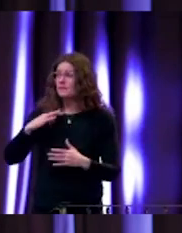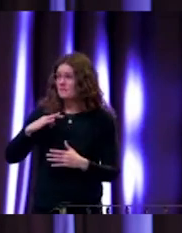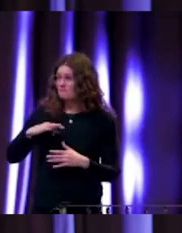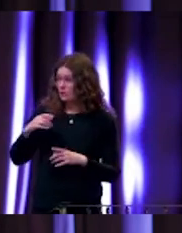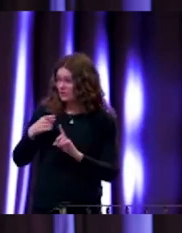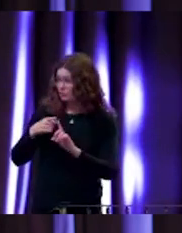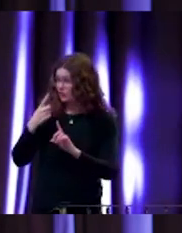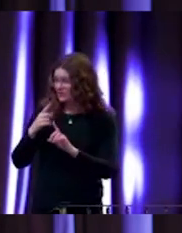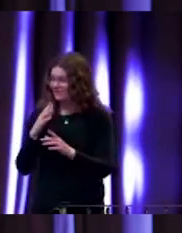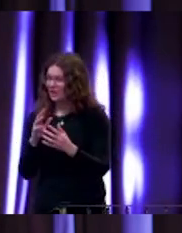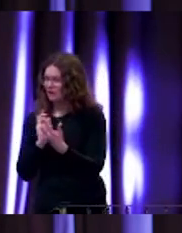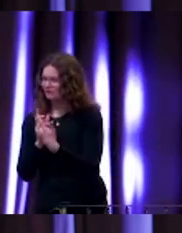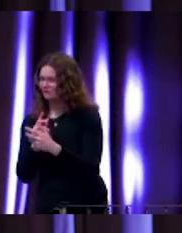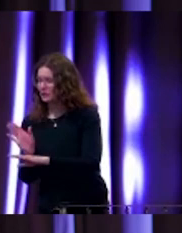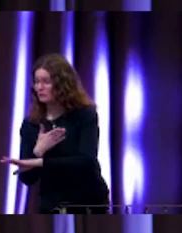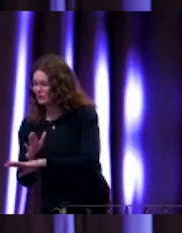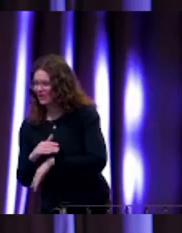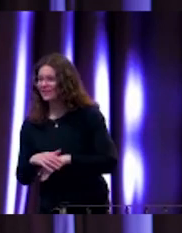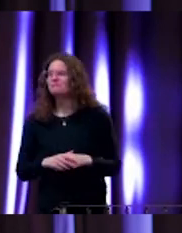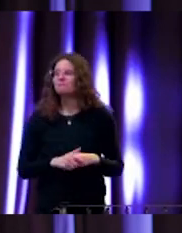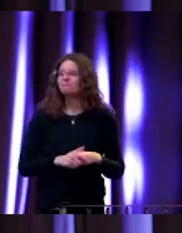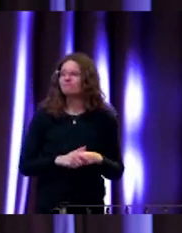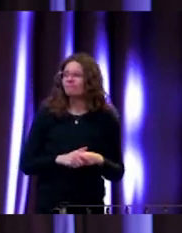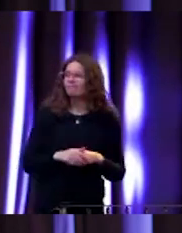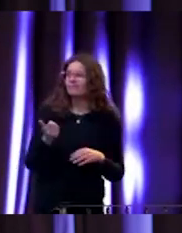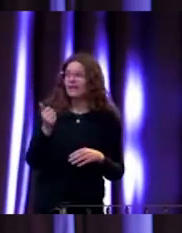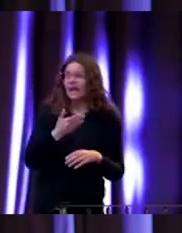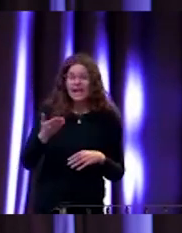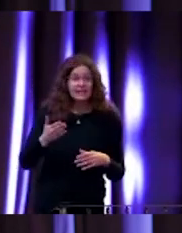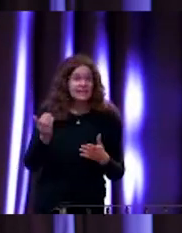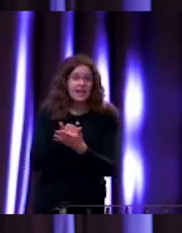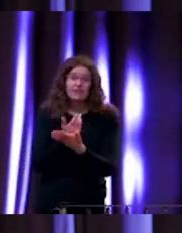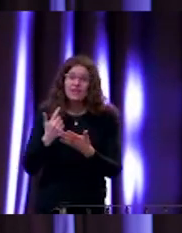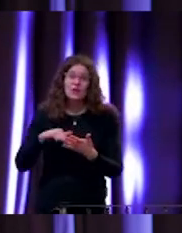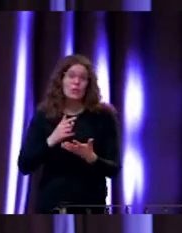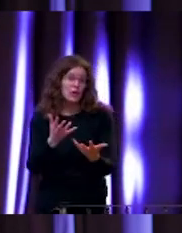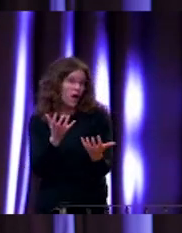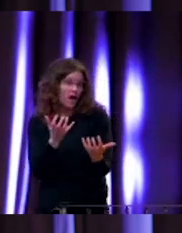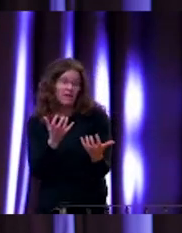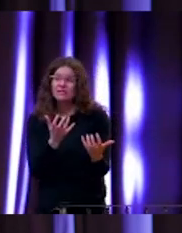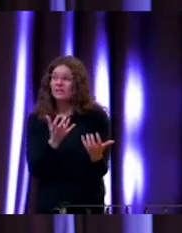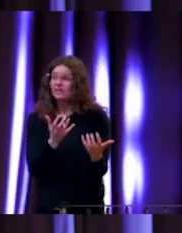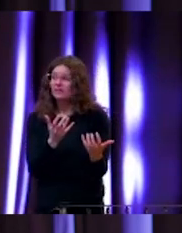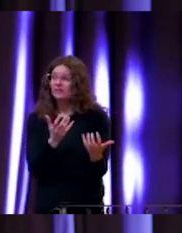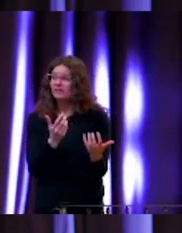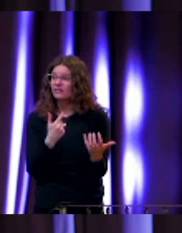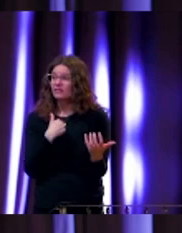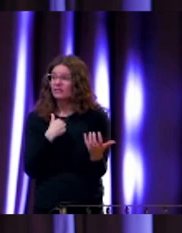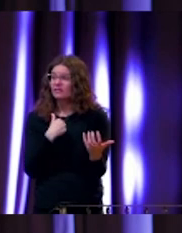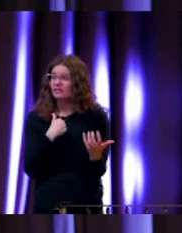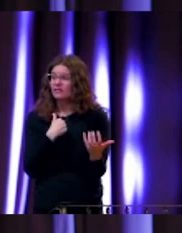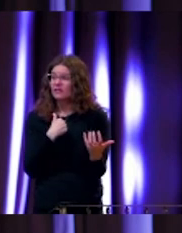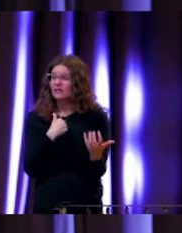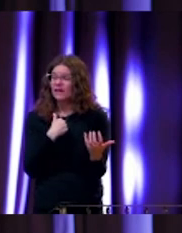anything and everything really welcome, because you know I'm kind of a novice, so thank you. Thanks for the question, Gretchen.